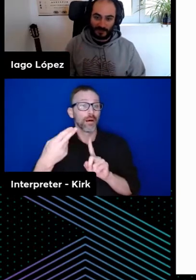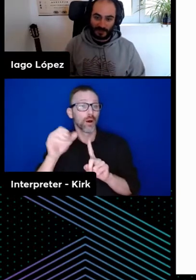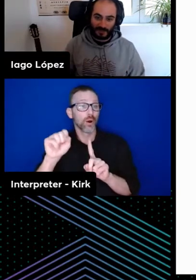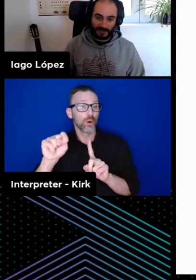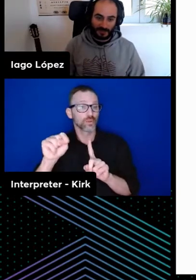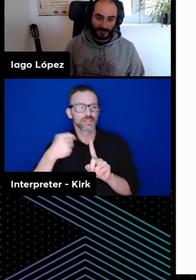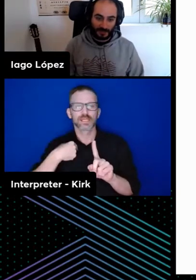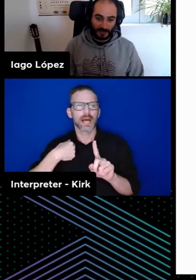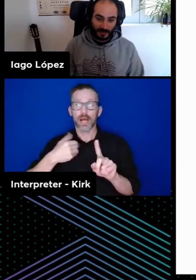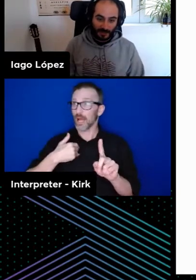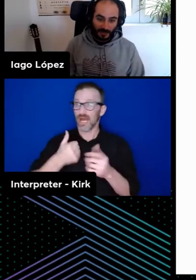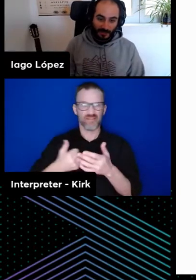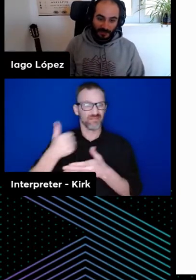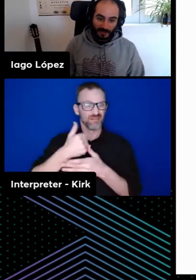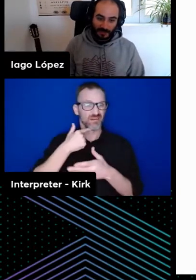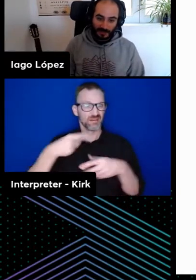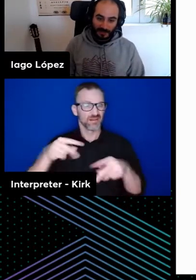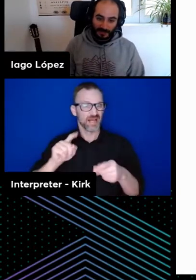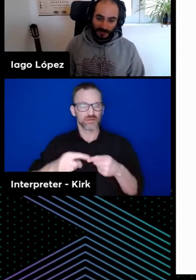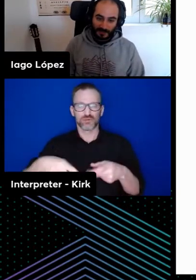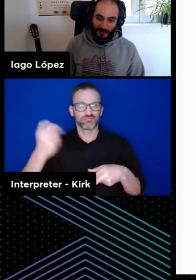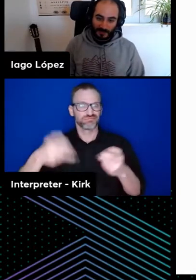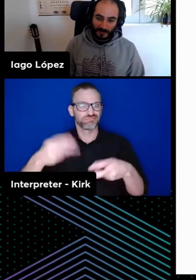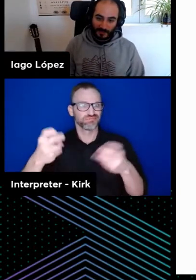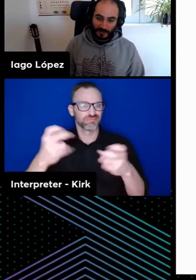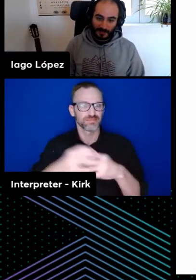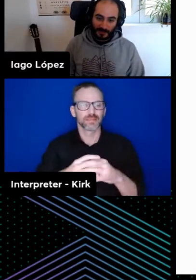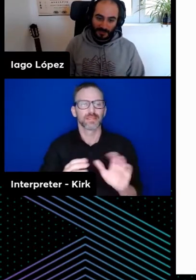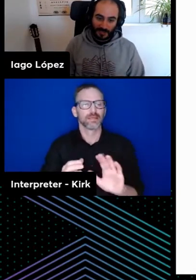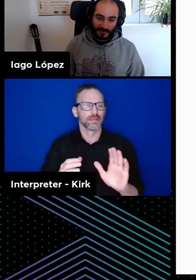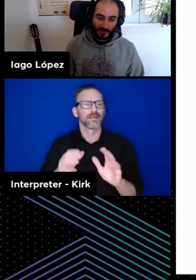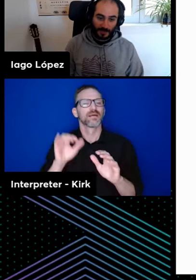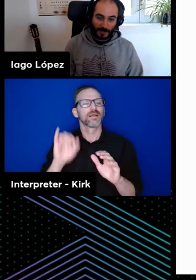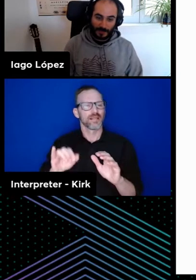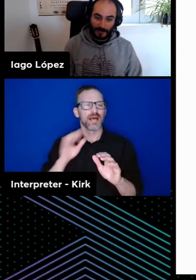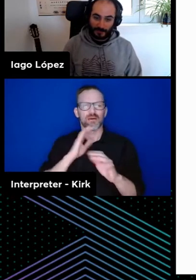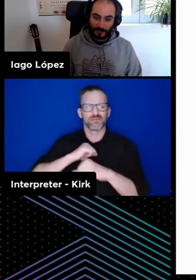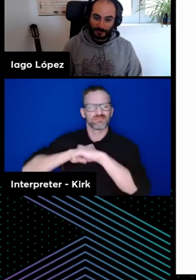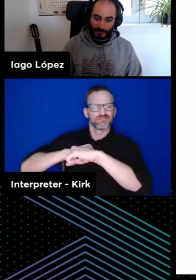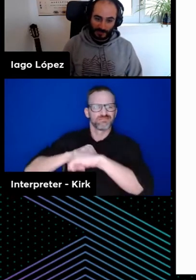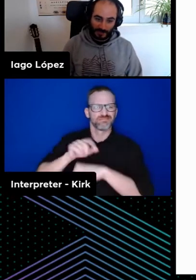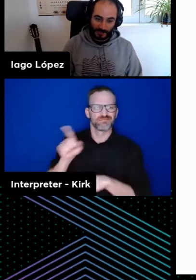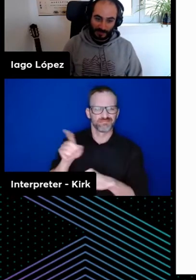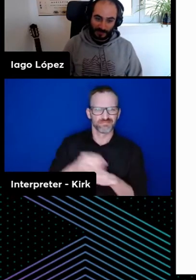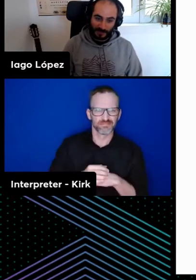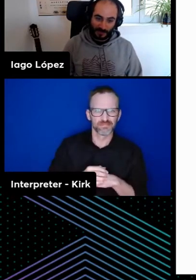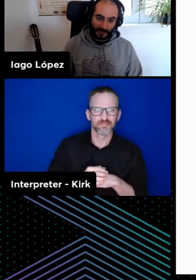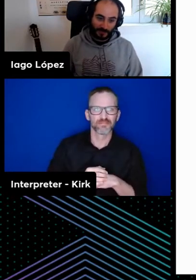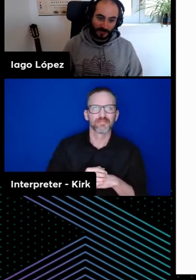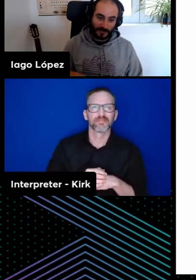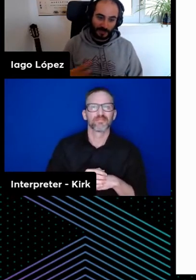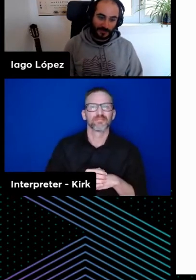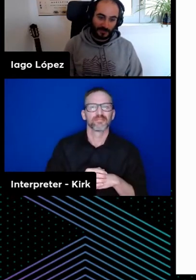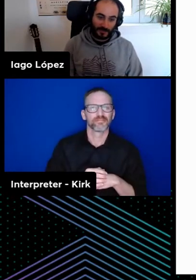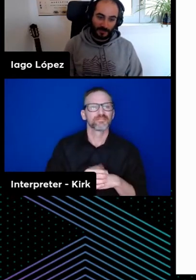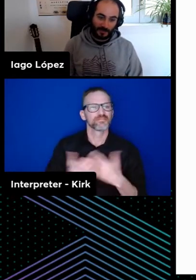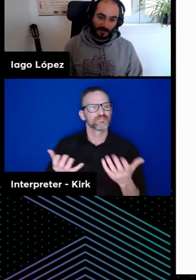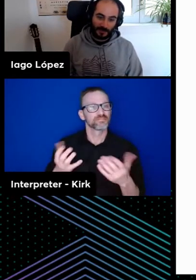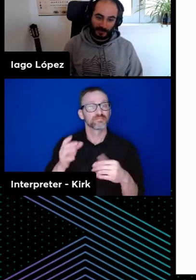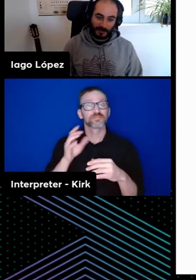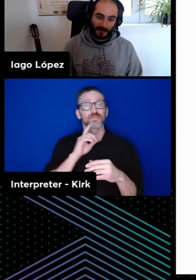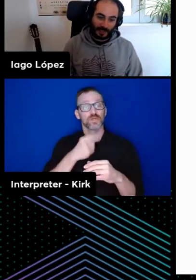next container that start. So this is trying to do just that. And yeah, it tries